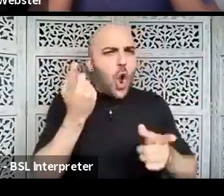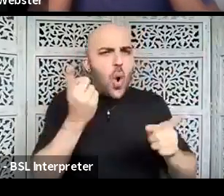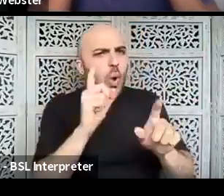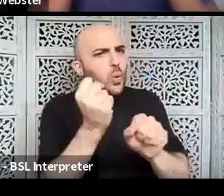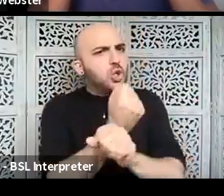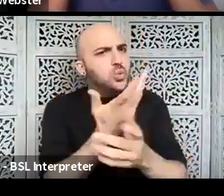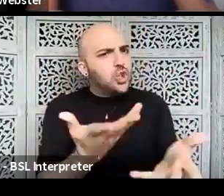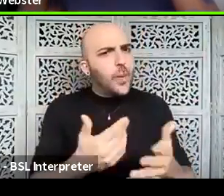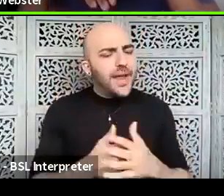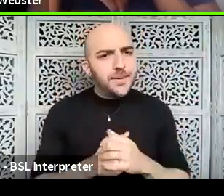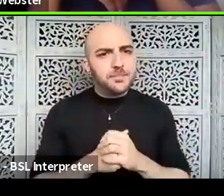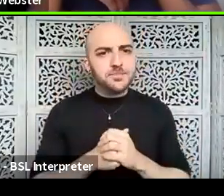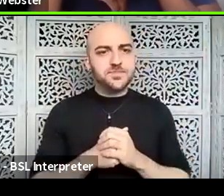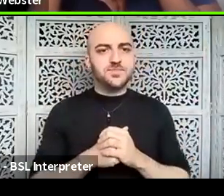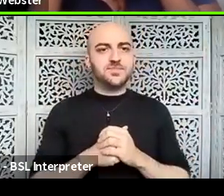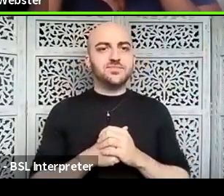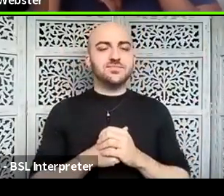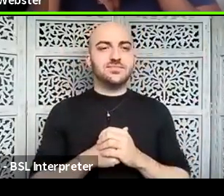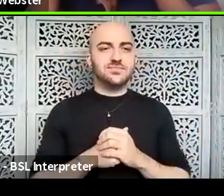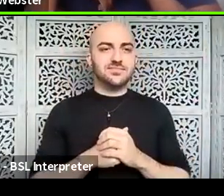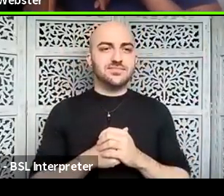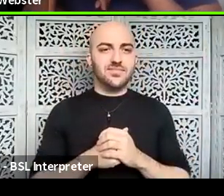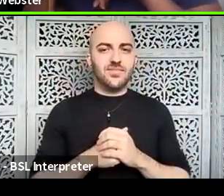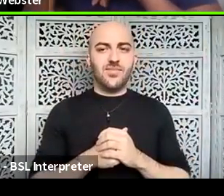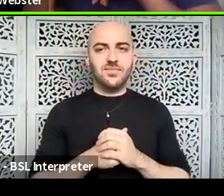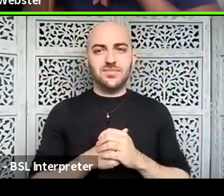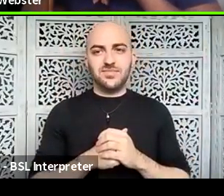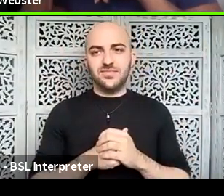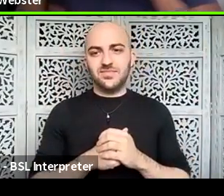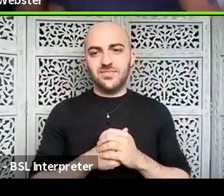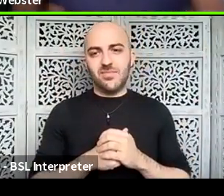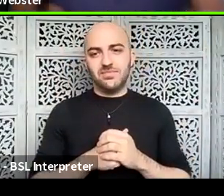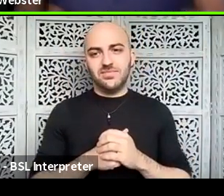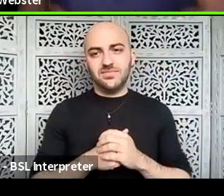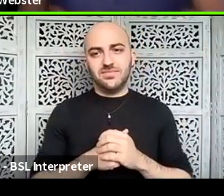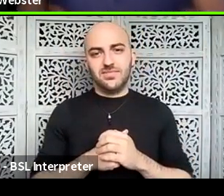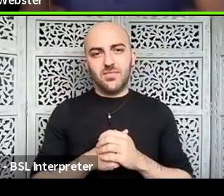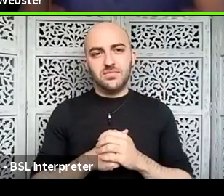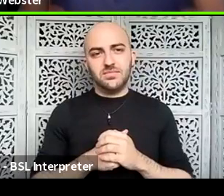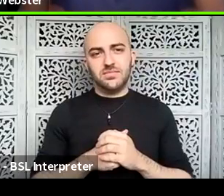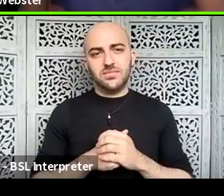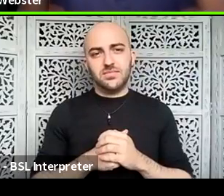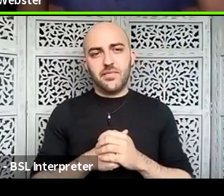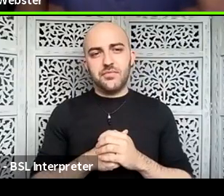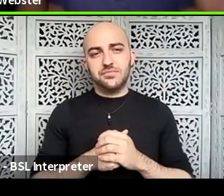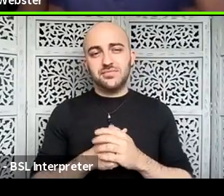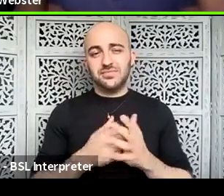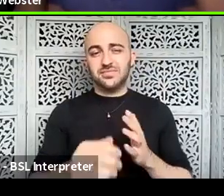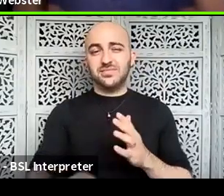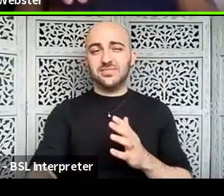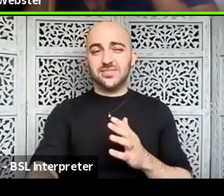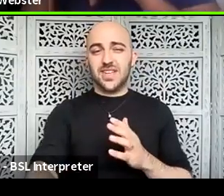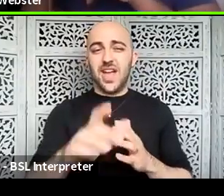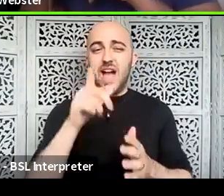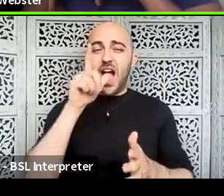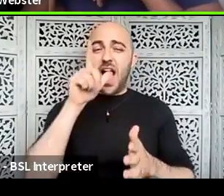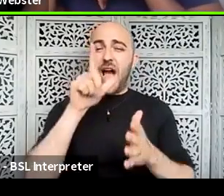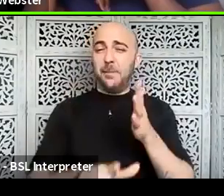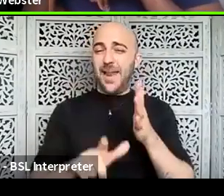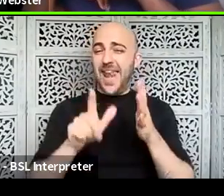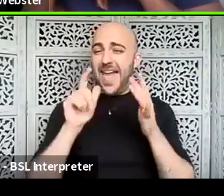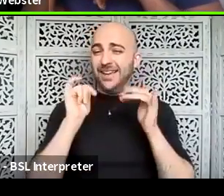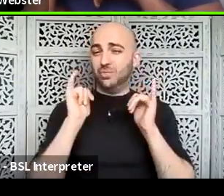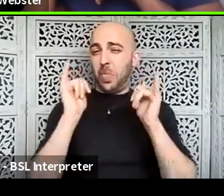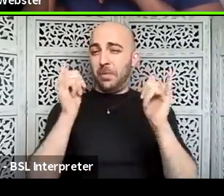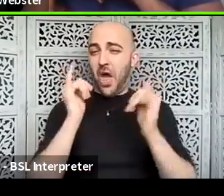doing? Well, so sort of a little bit maybe late to the party when it comes to this like activism in television, because